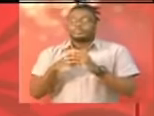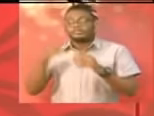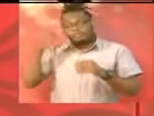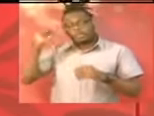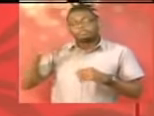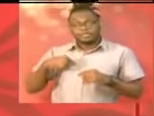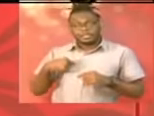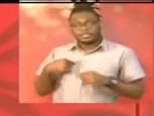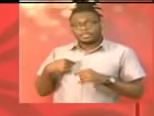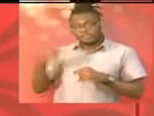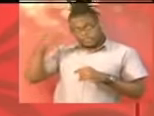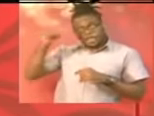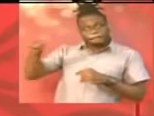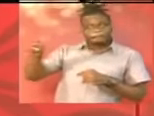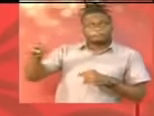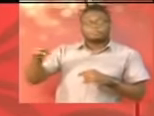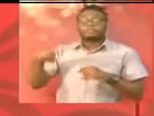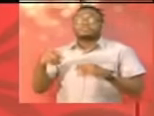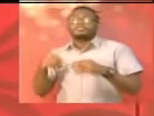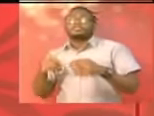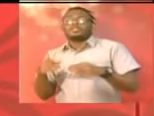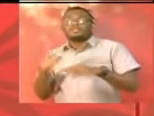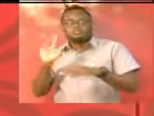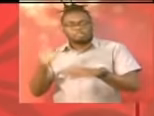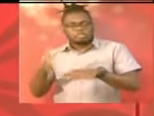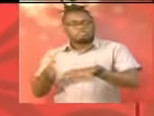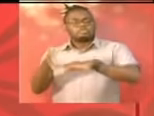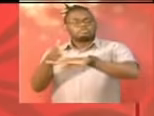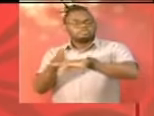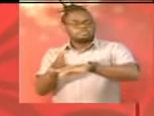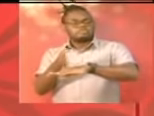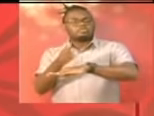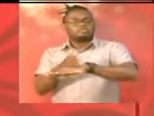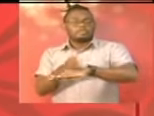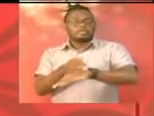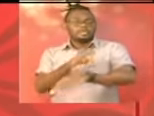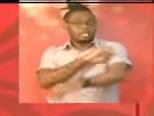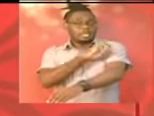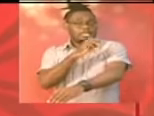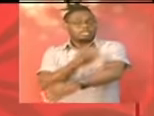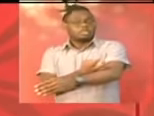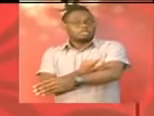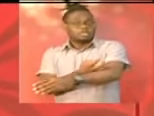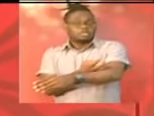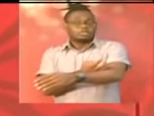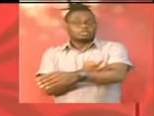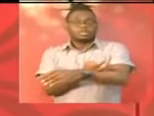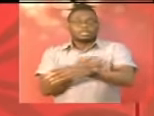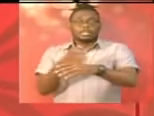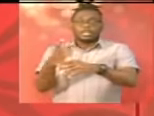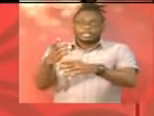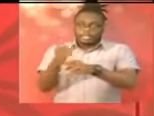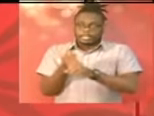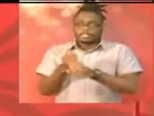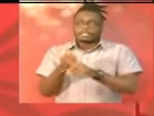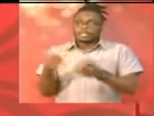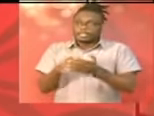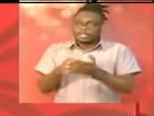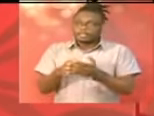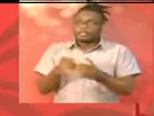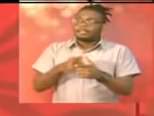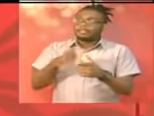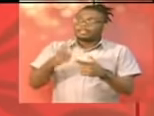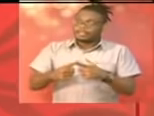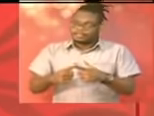I felt much better and my energy had returned. But then, just as suddenly, things appeared to change when on